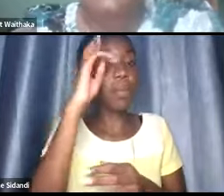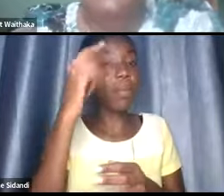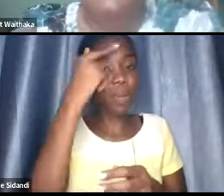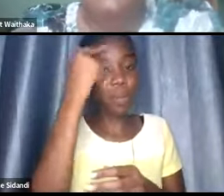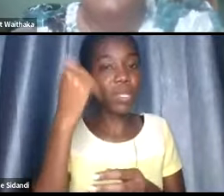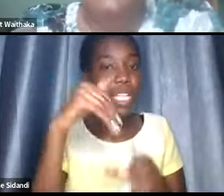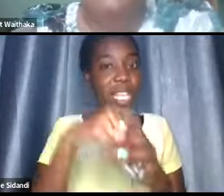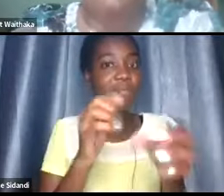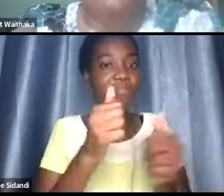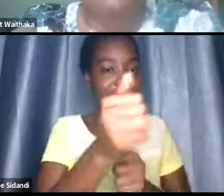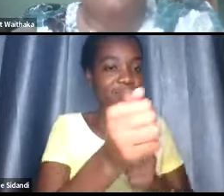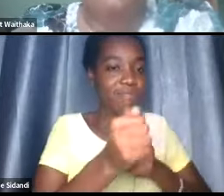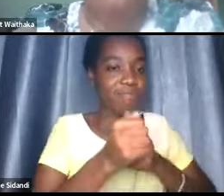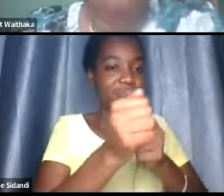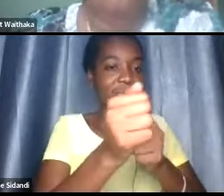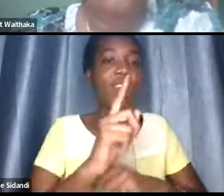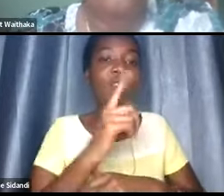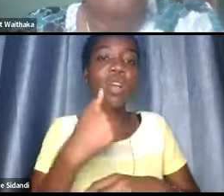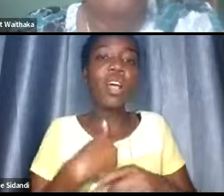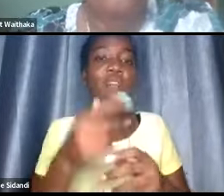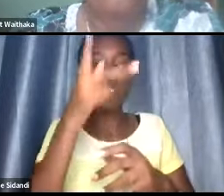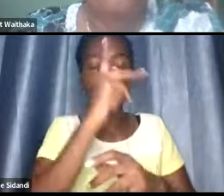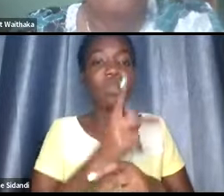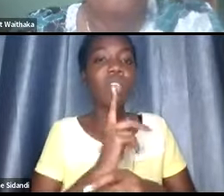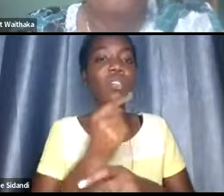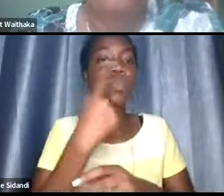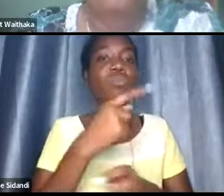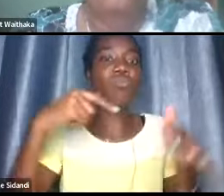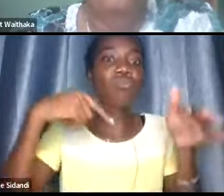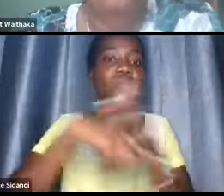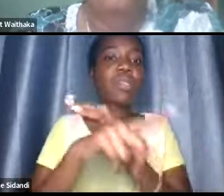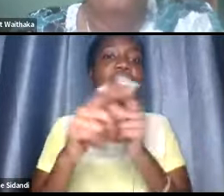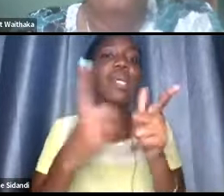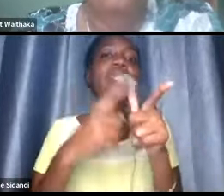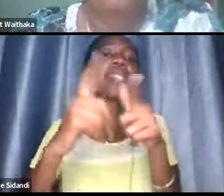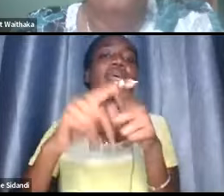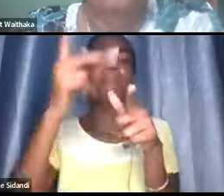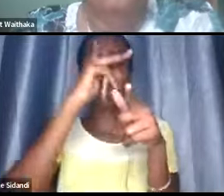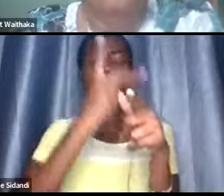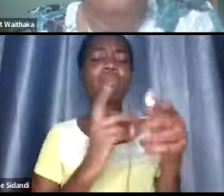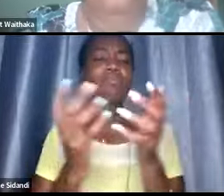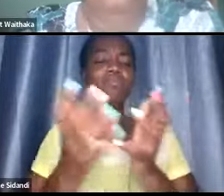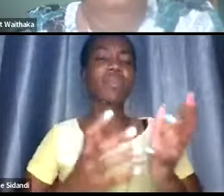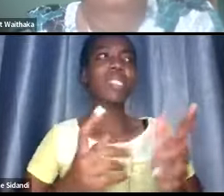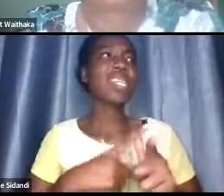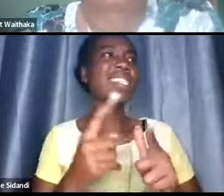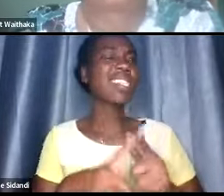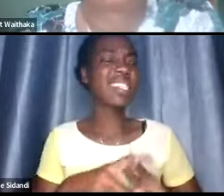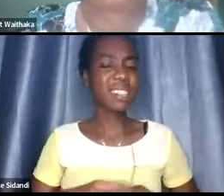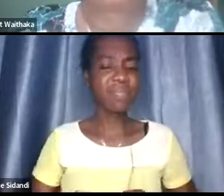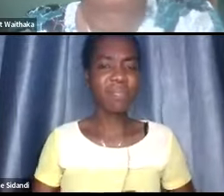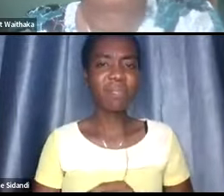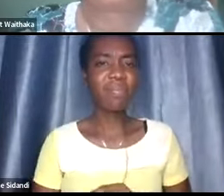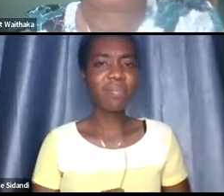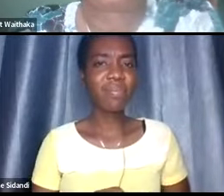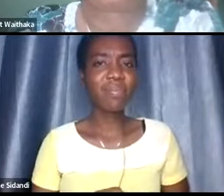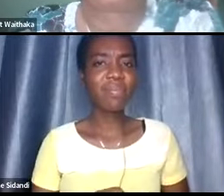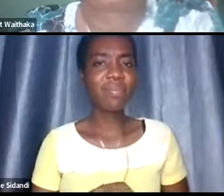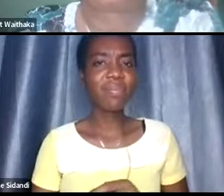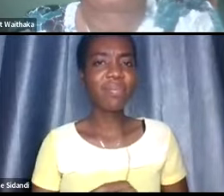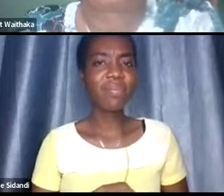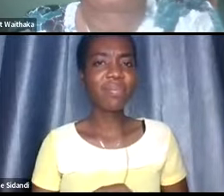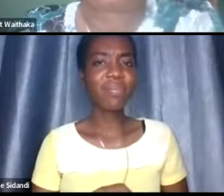students who came in and was brought by the parents, and he told, he came in and he went home, he